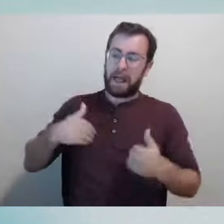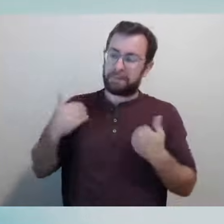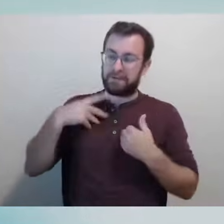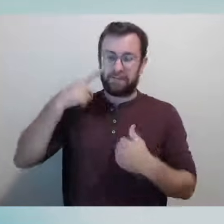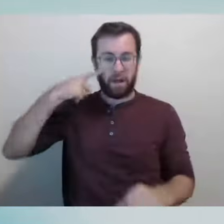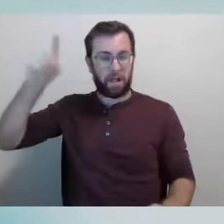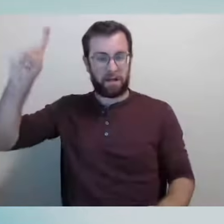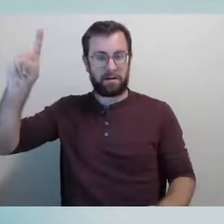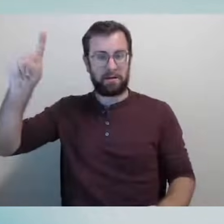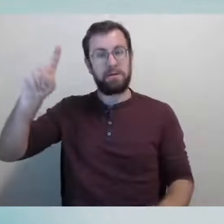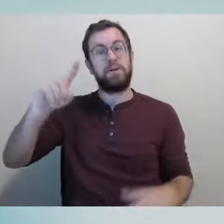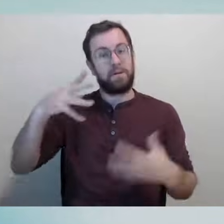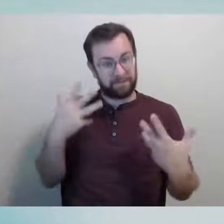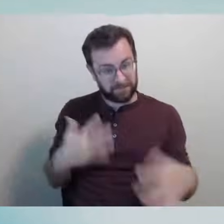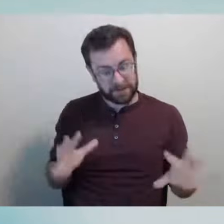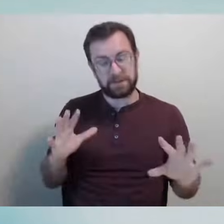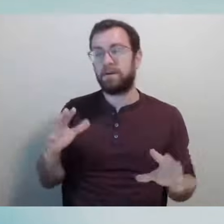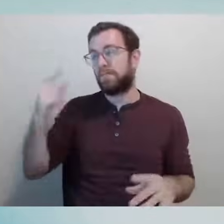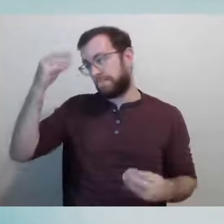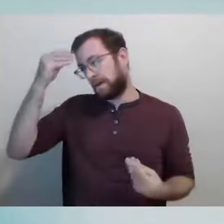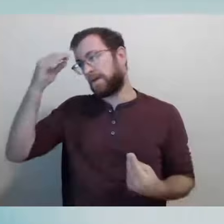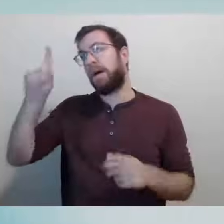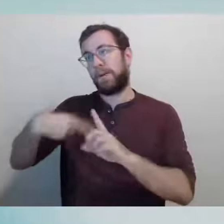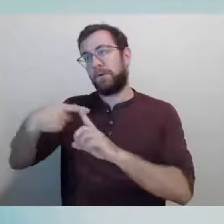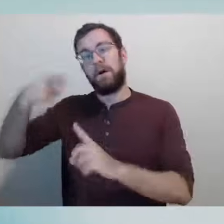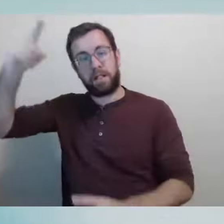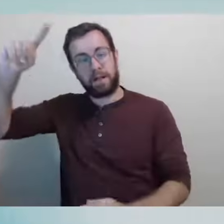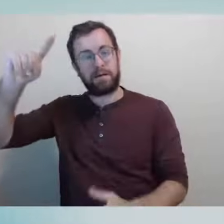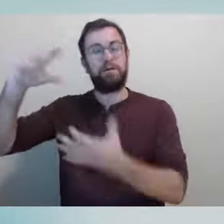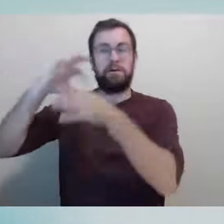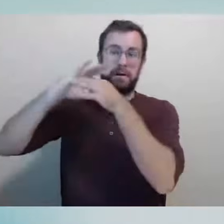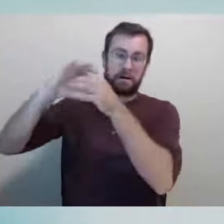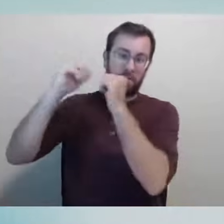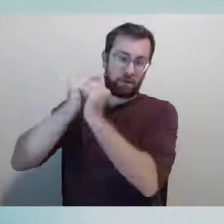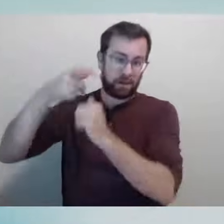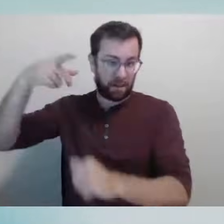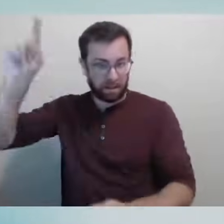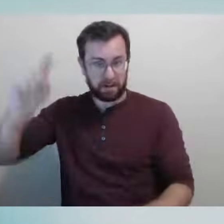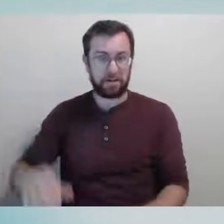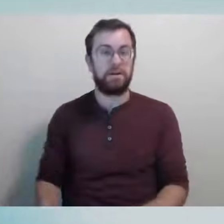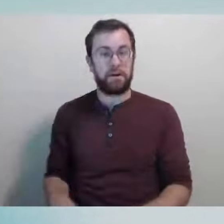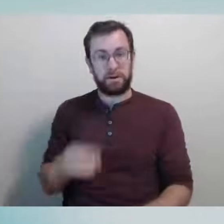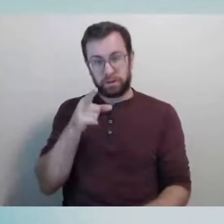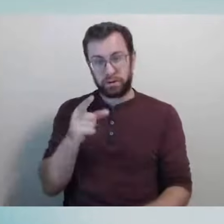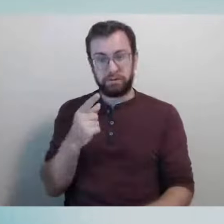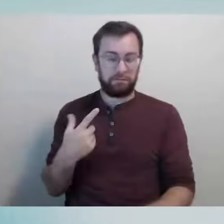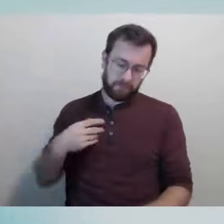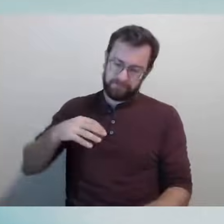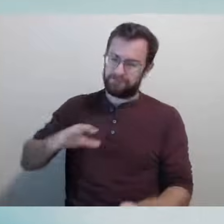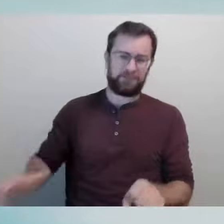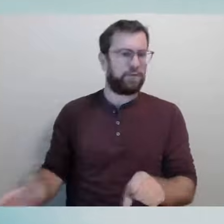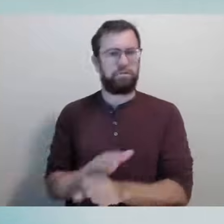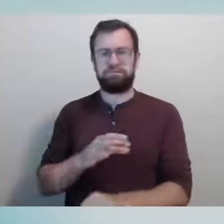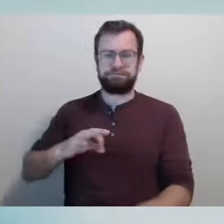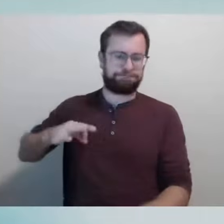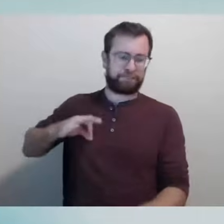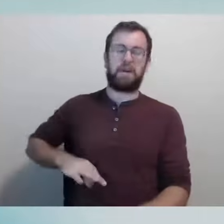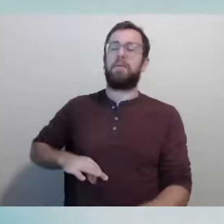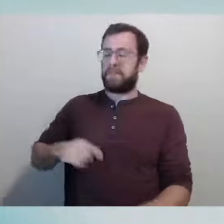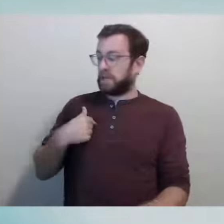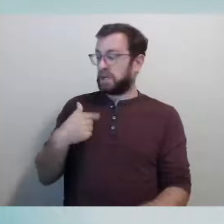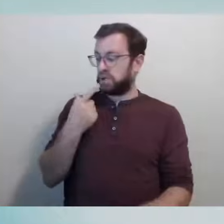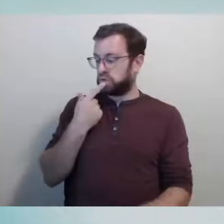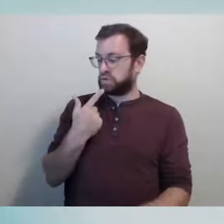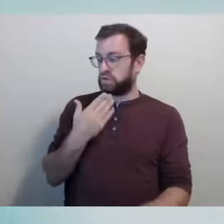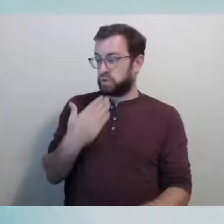that mindset. You're thinking of Allah. You're connected with Him. So you take full advantage that as I do this good deed,